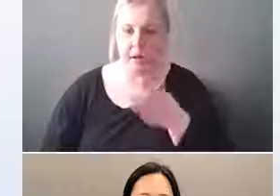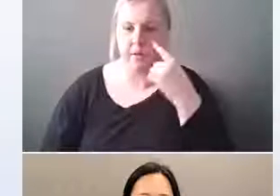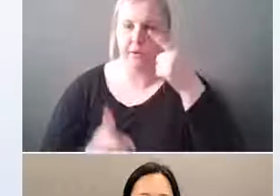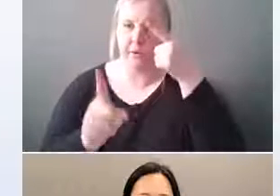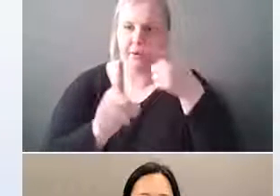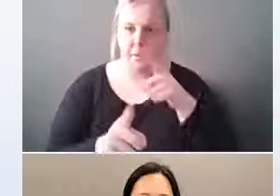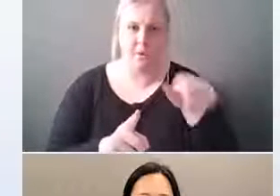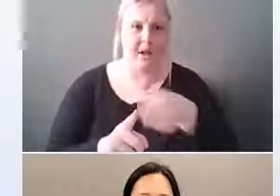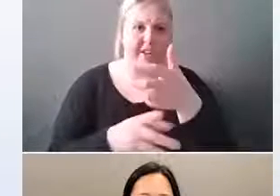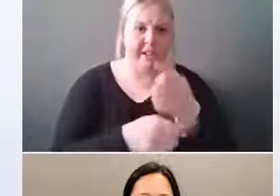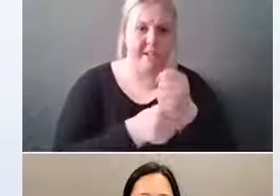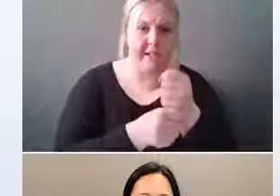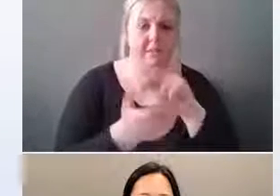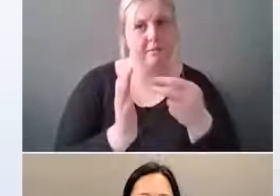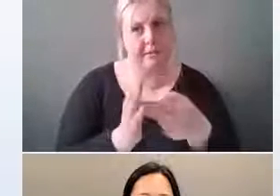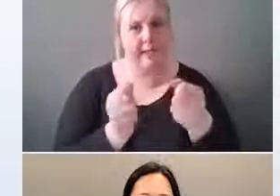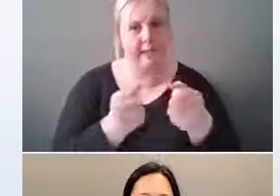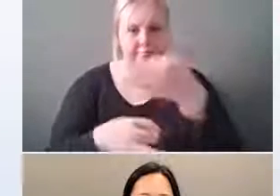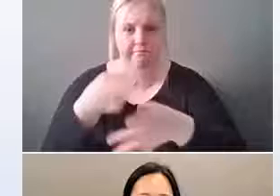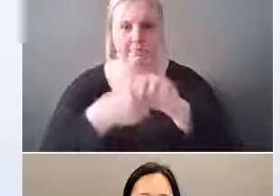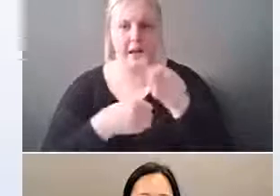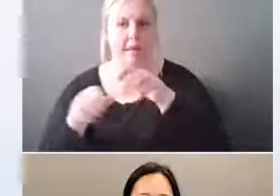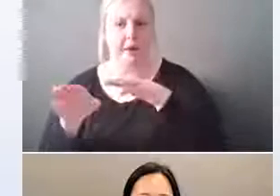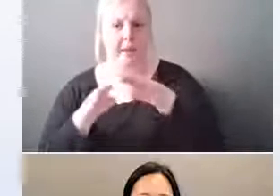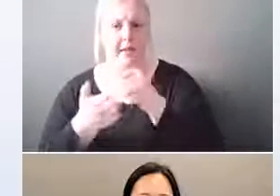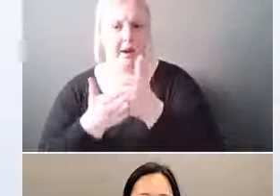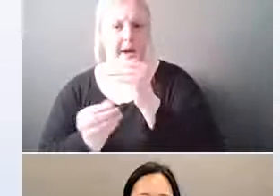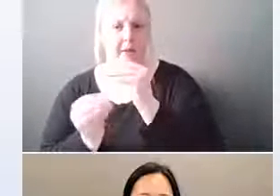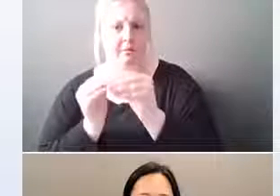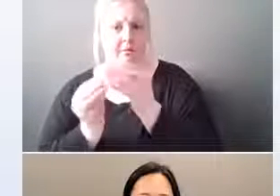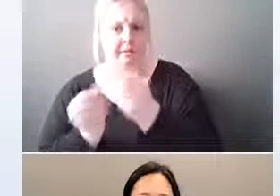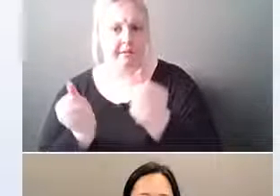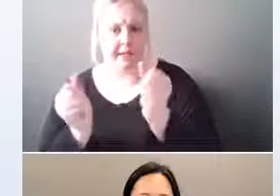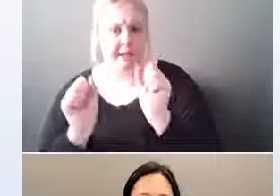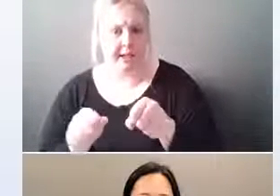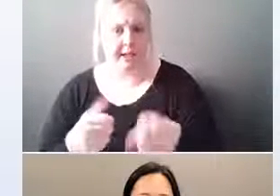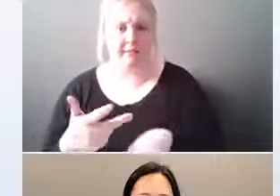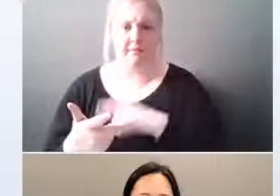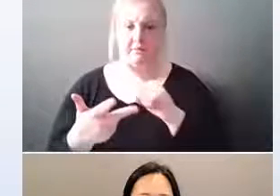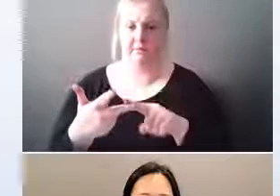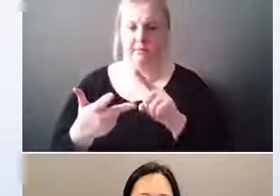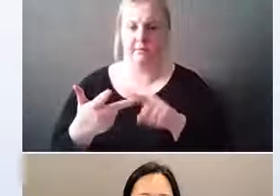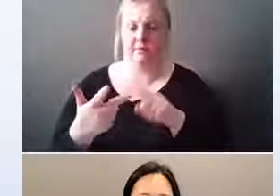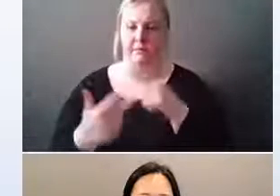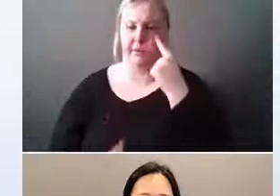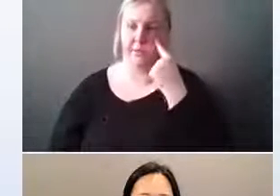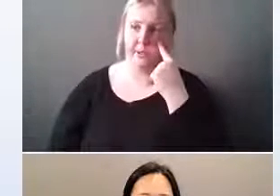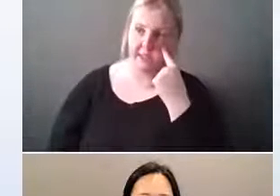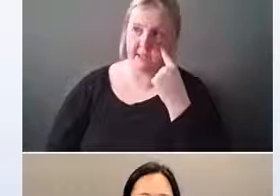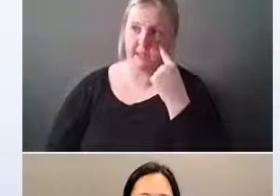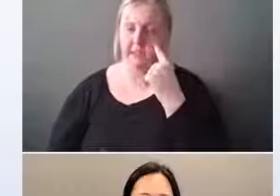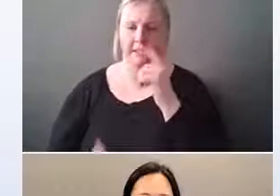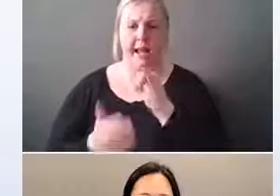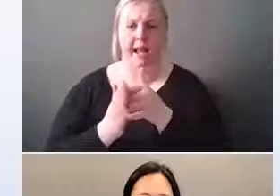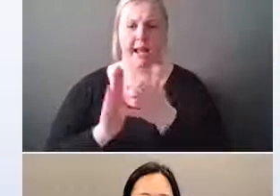them with alternative behaviors to address these needs. And the third section is about the witnesses and how they